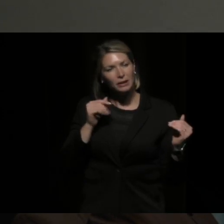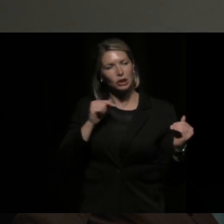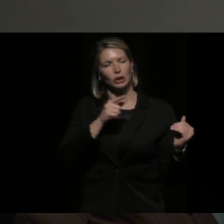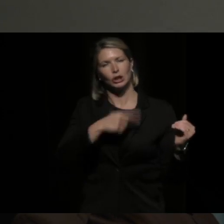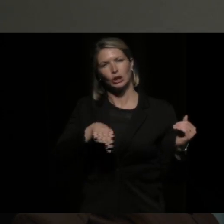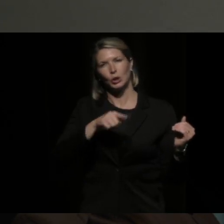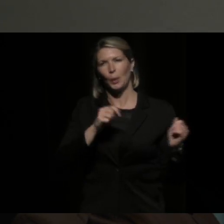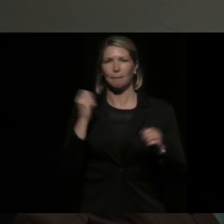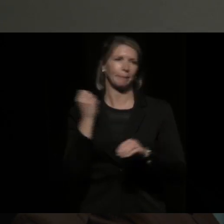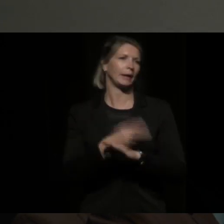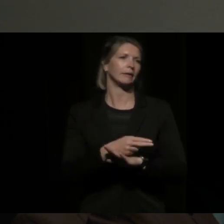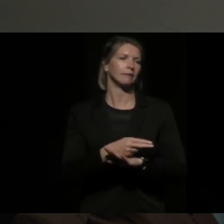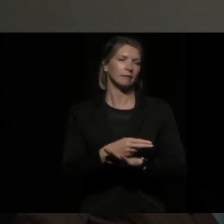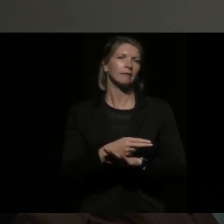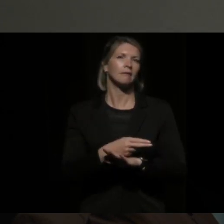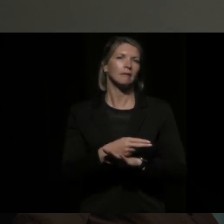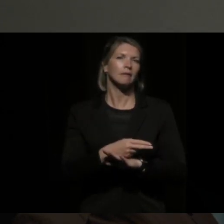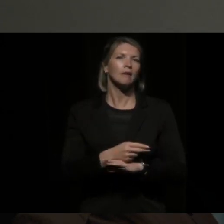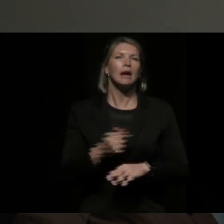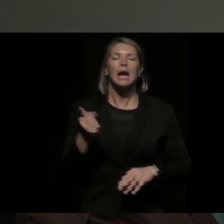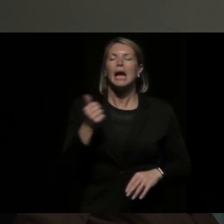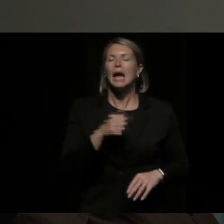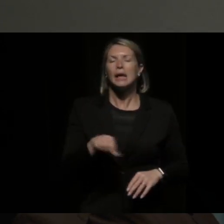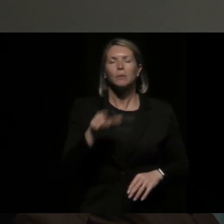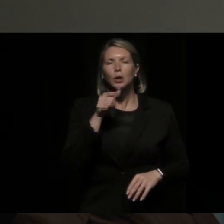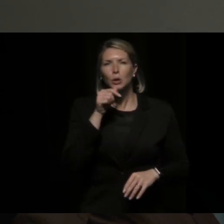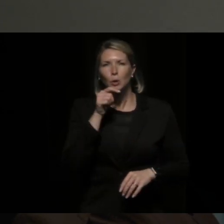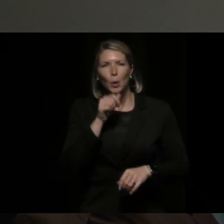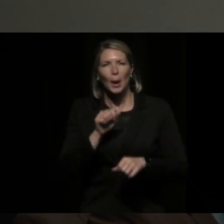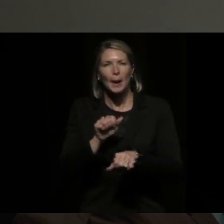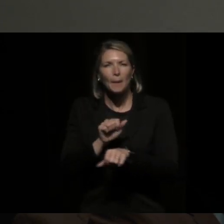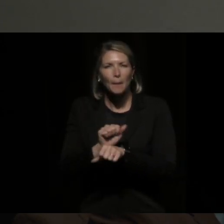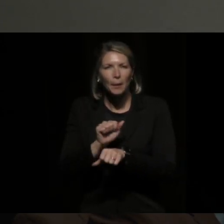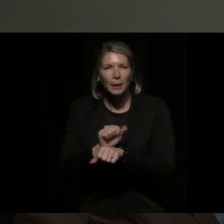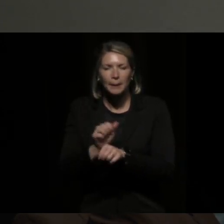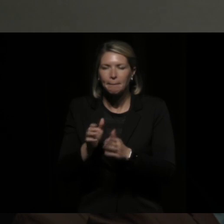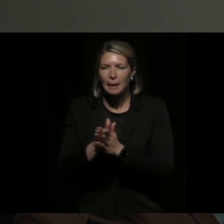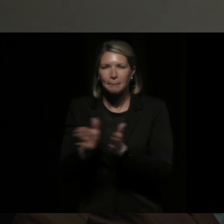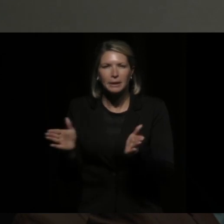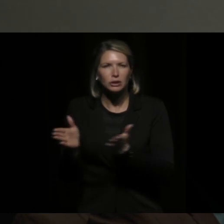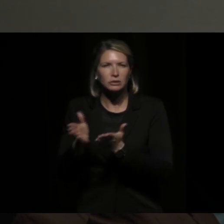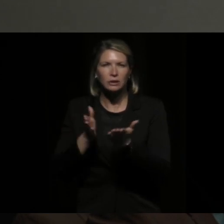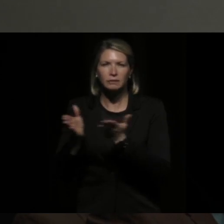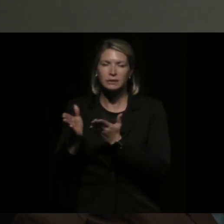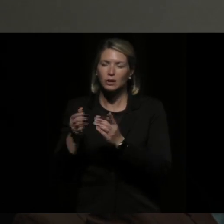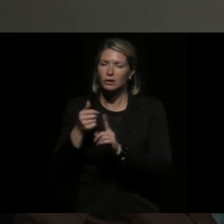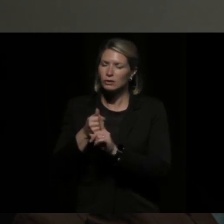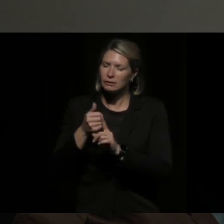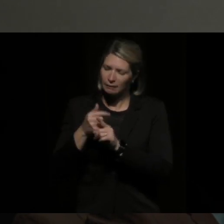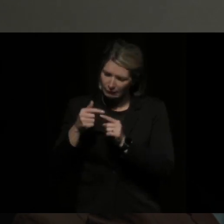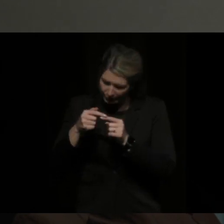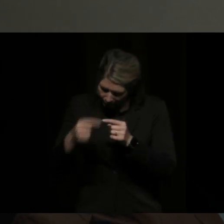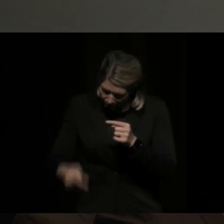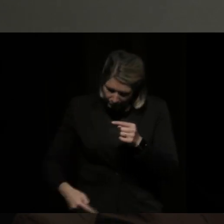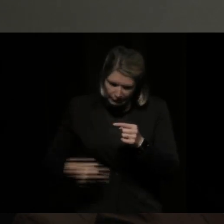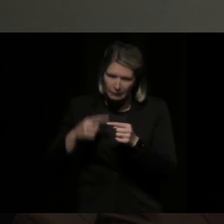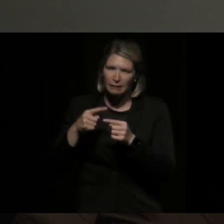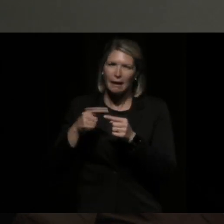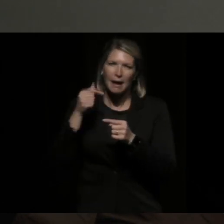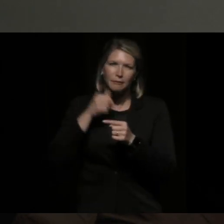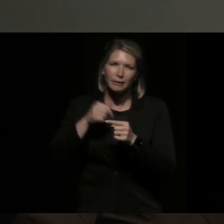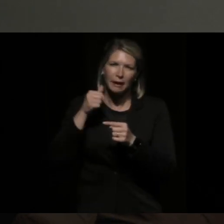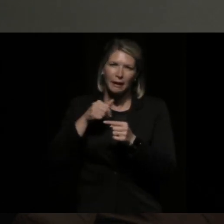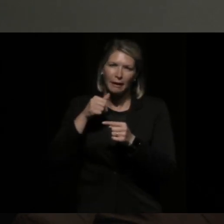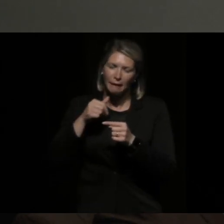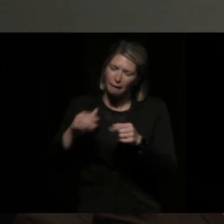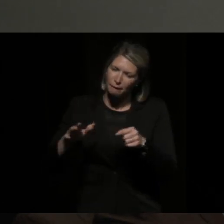Community Services, you have worked tirelessly around the clock, sacrificing much and great to